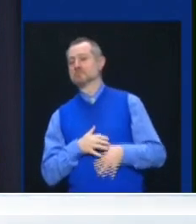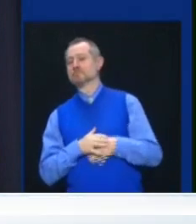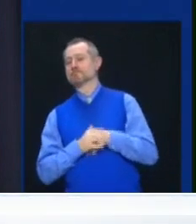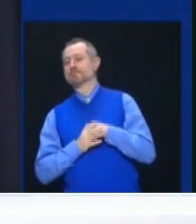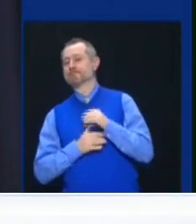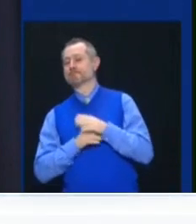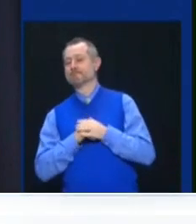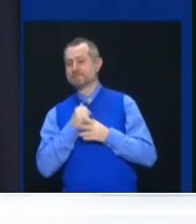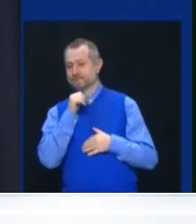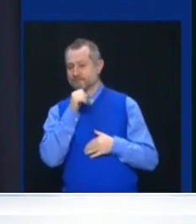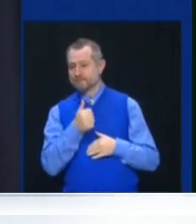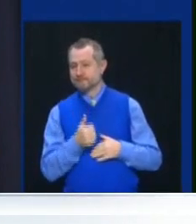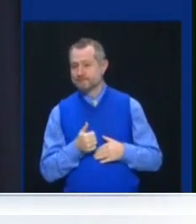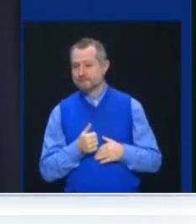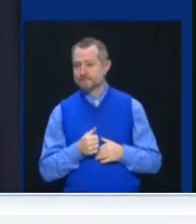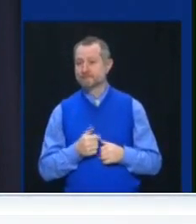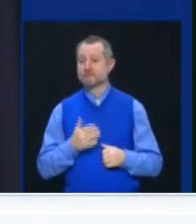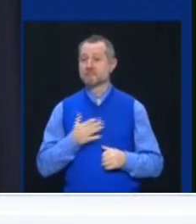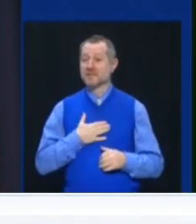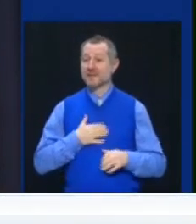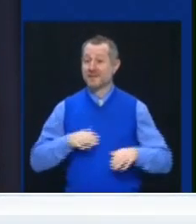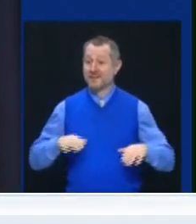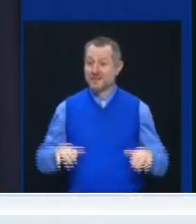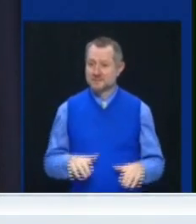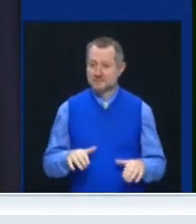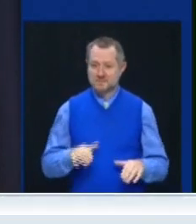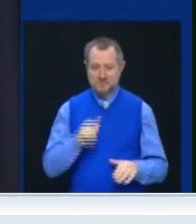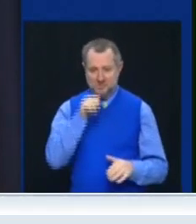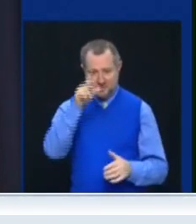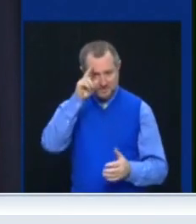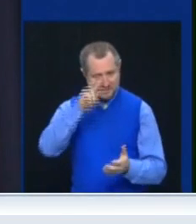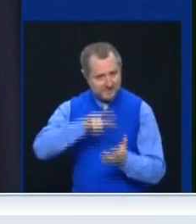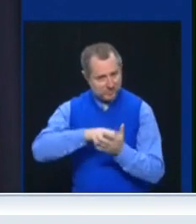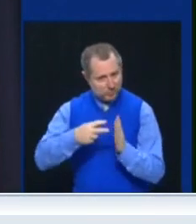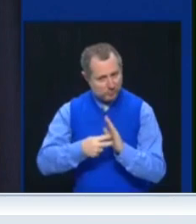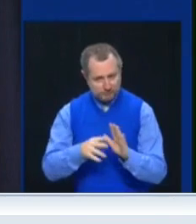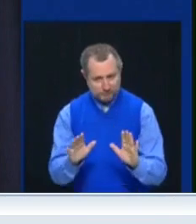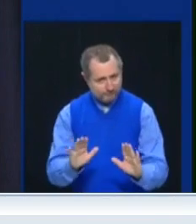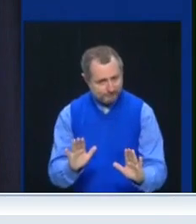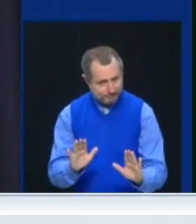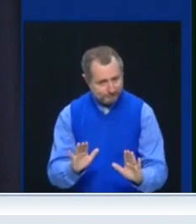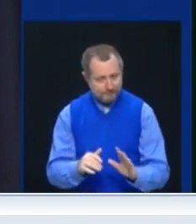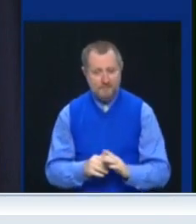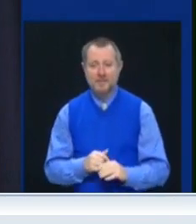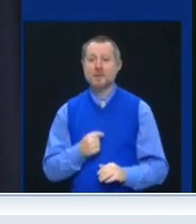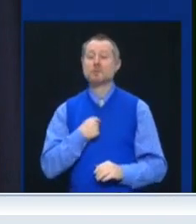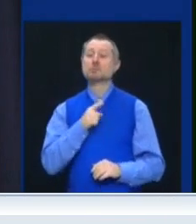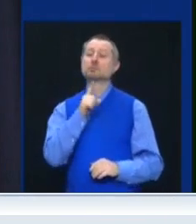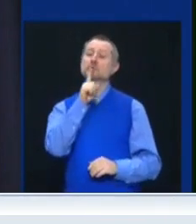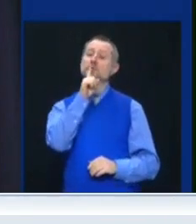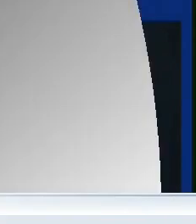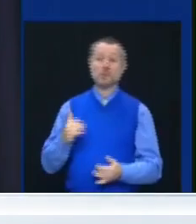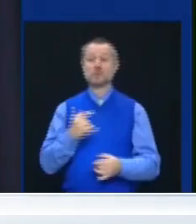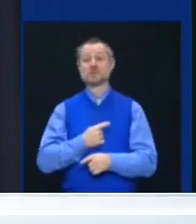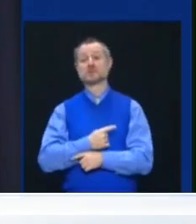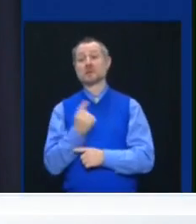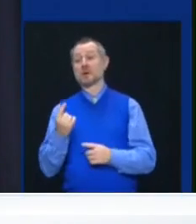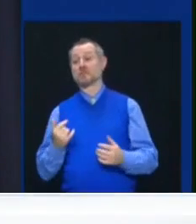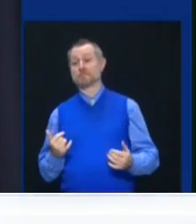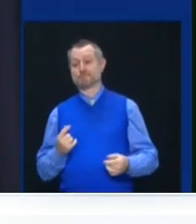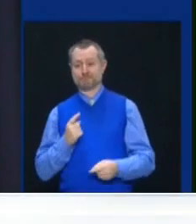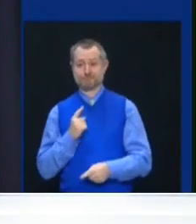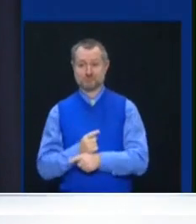It was unintentional, and I truly and deeply apologize for it. I